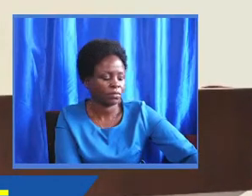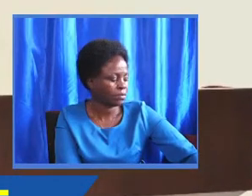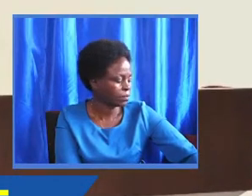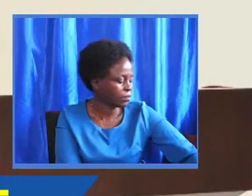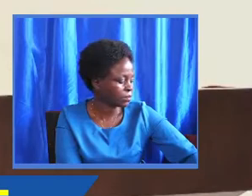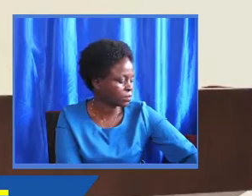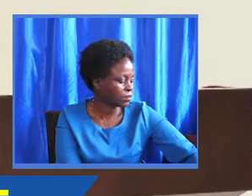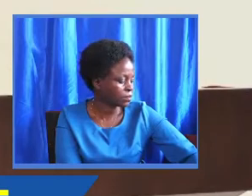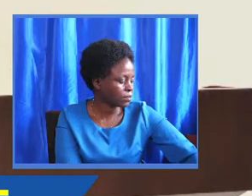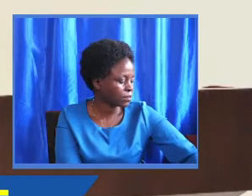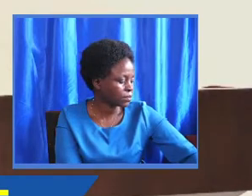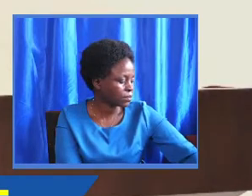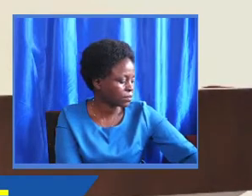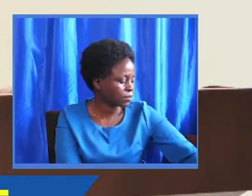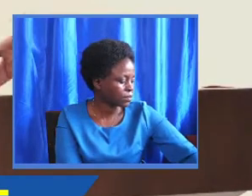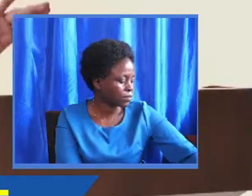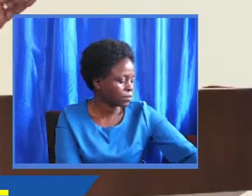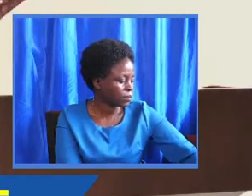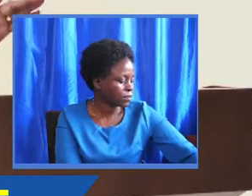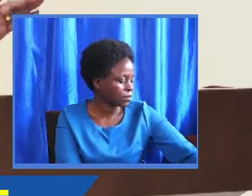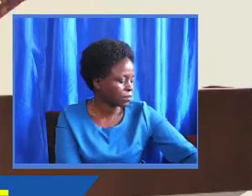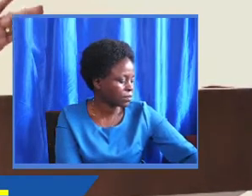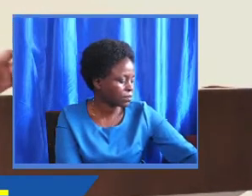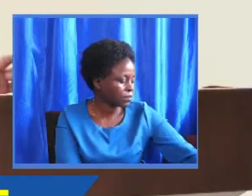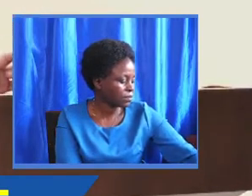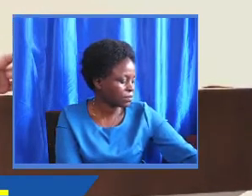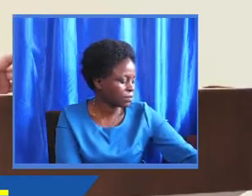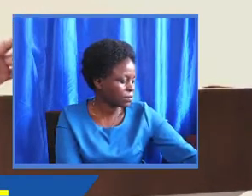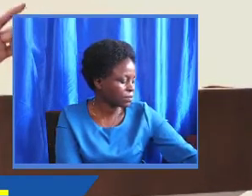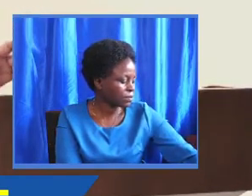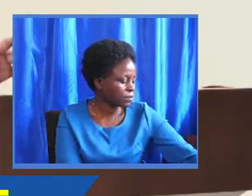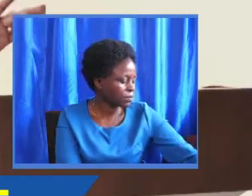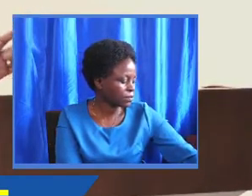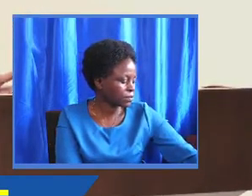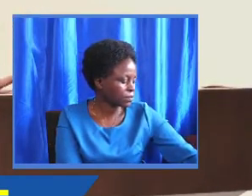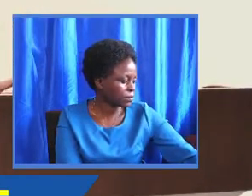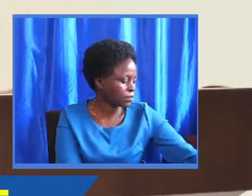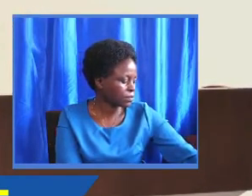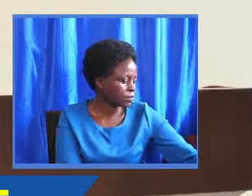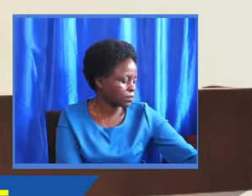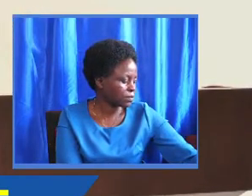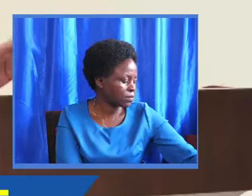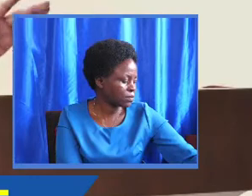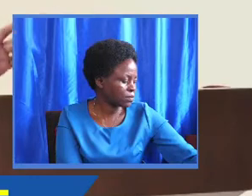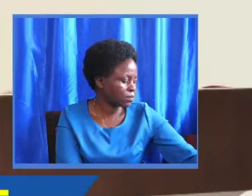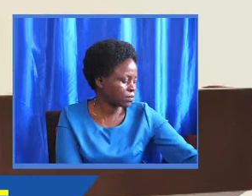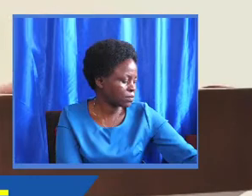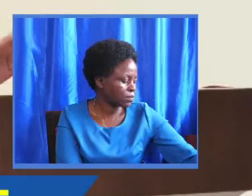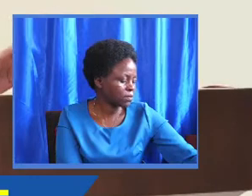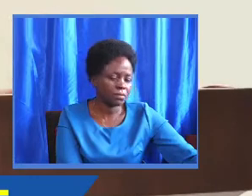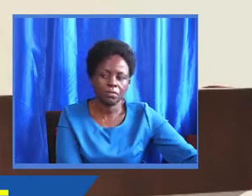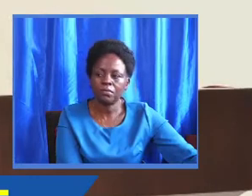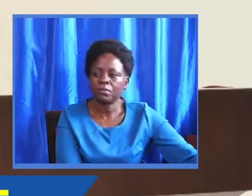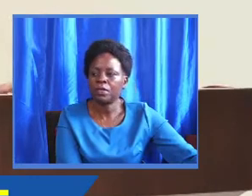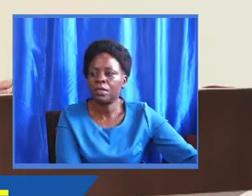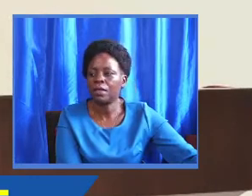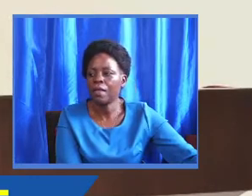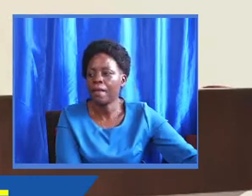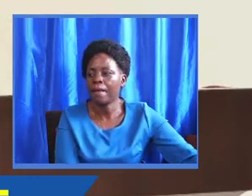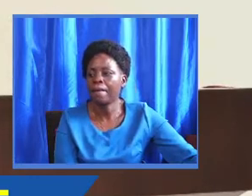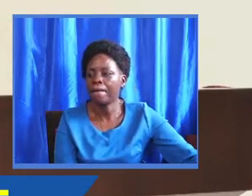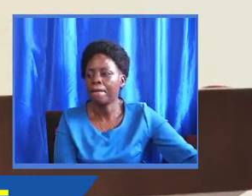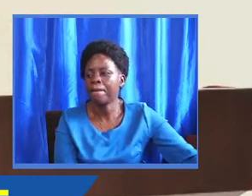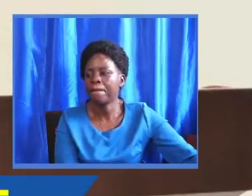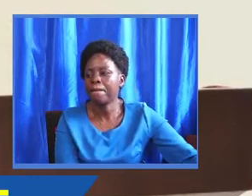on NBS TV. And those particular stations, Frank, what we didn't mention, that Baba, BBS, and